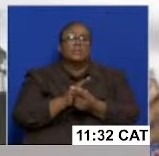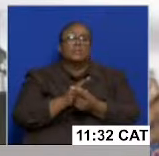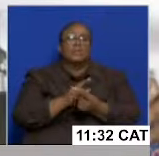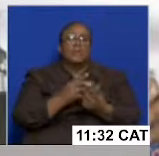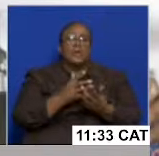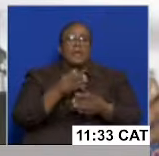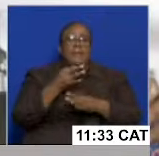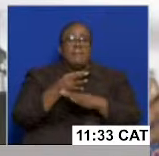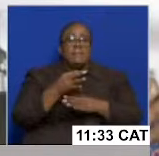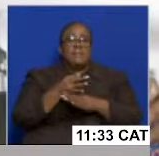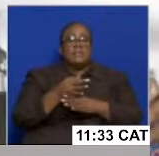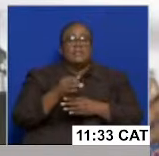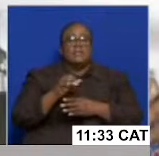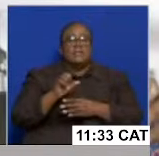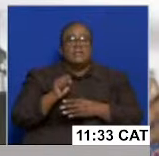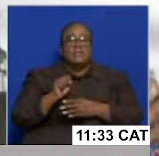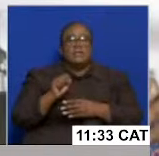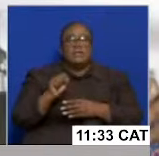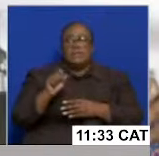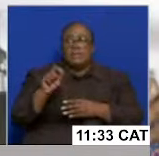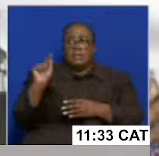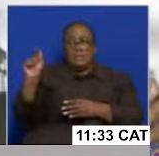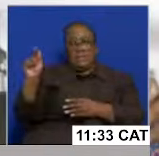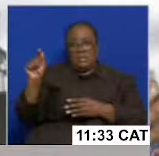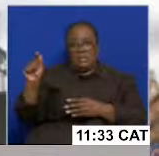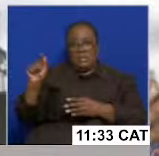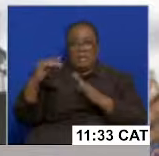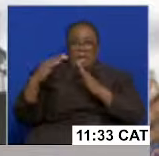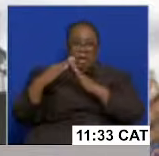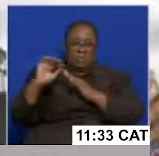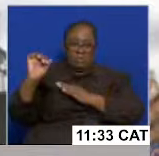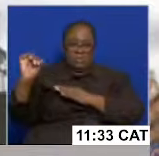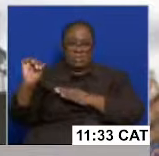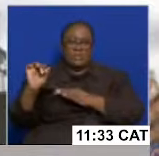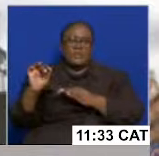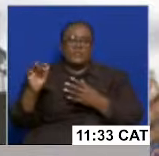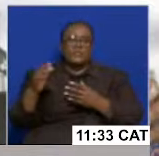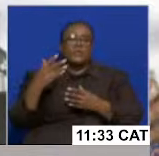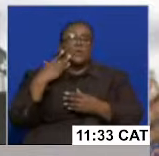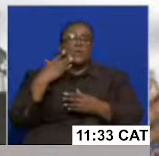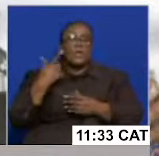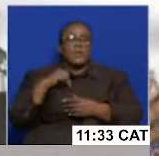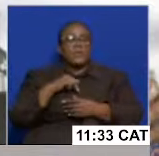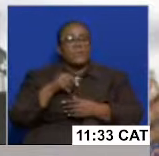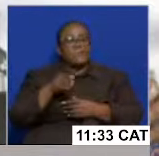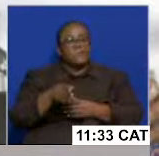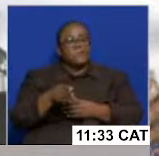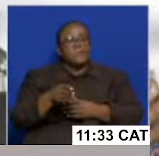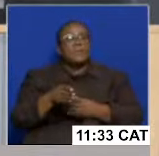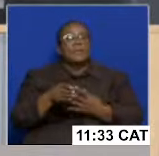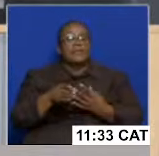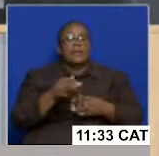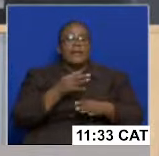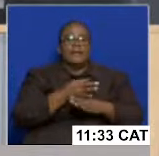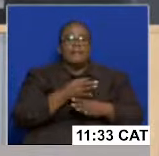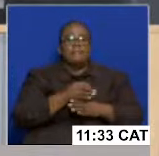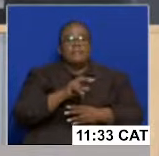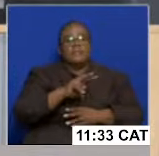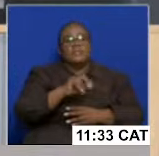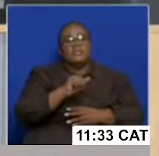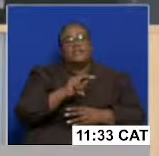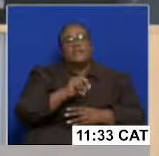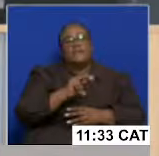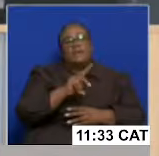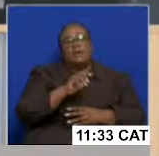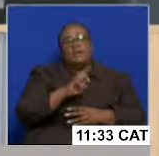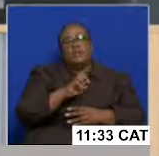When we were there, Mr. van der Walt negotiated the price to be paid in exchange for the stones, and I